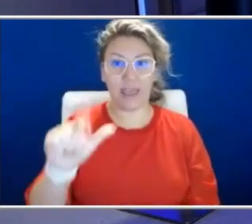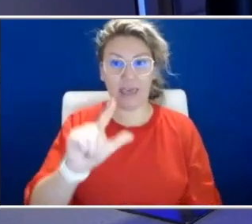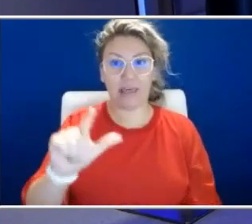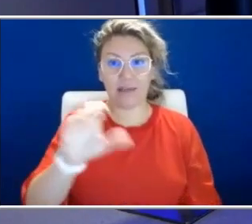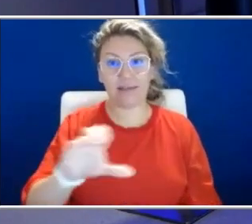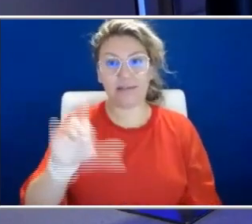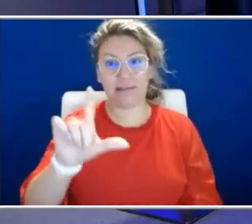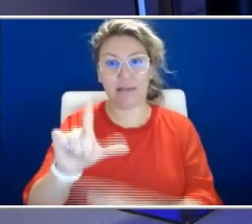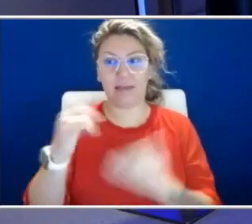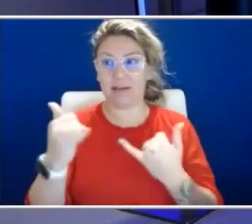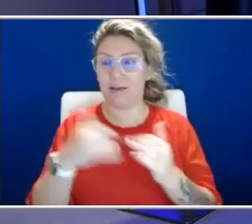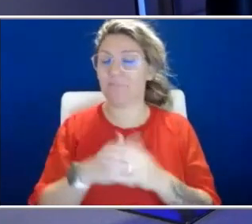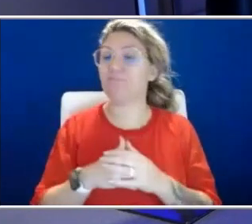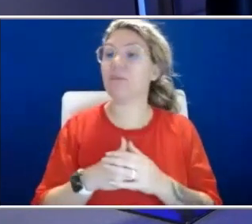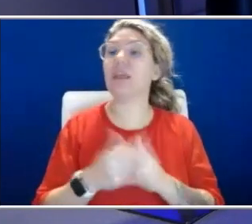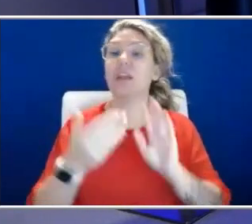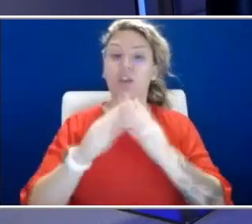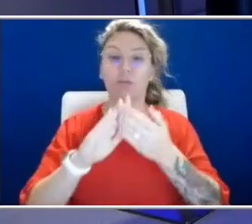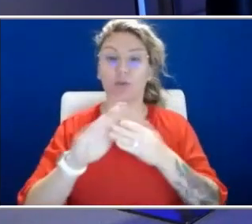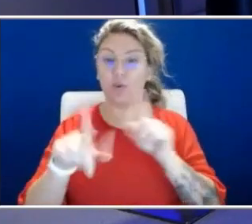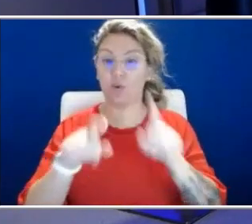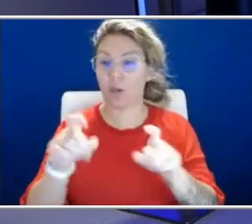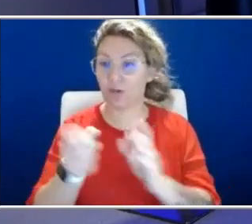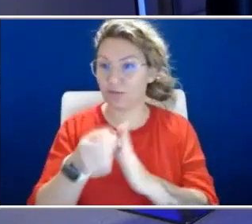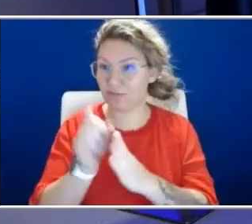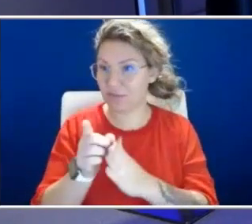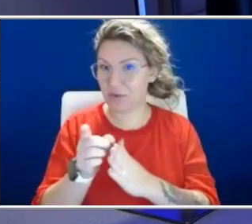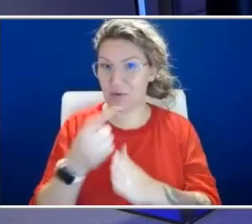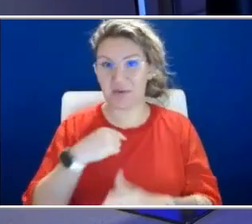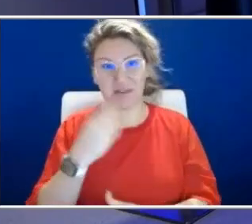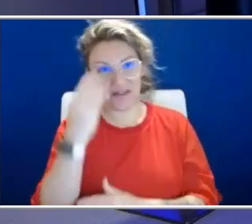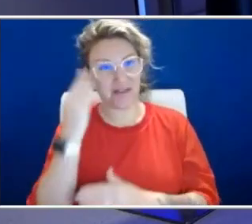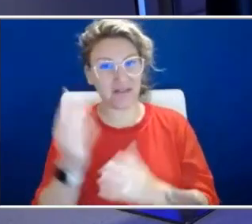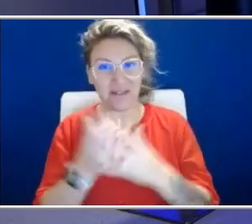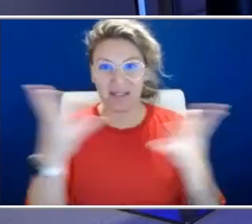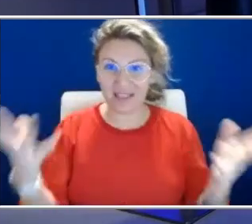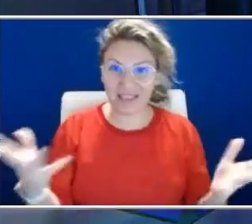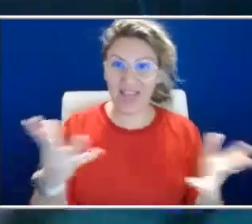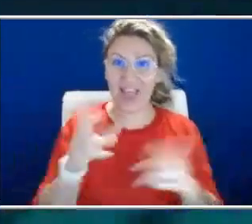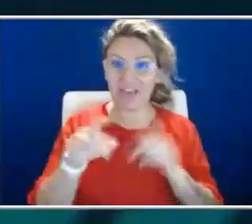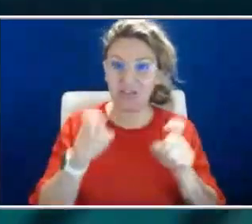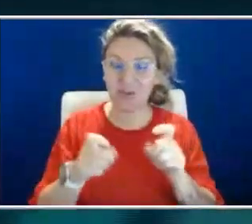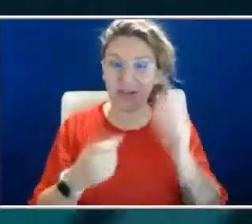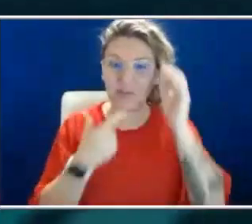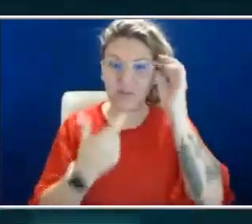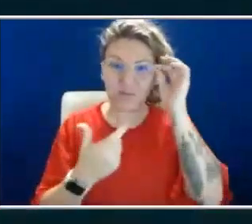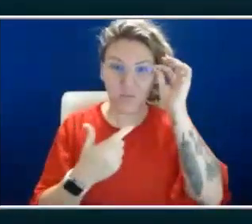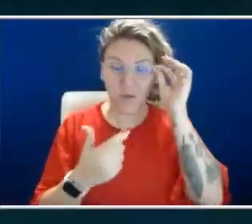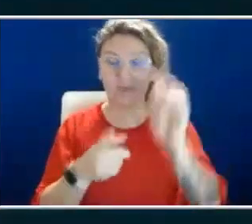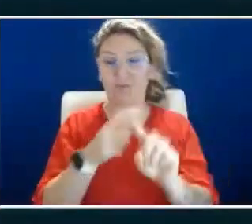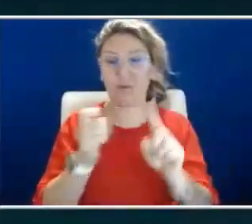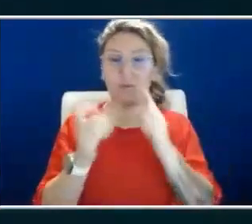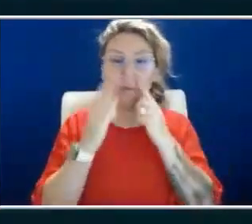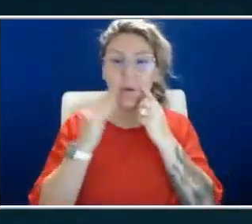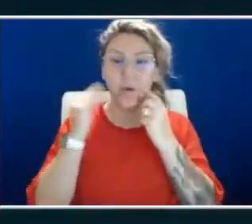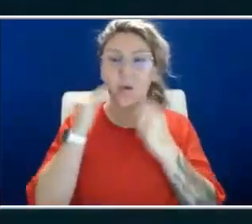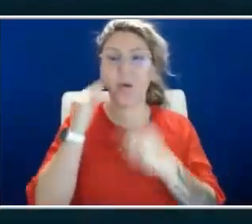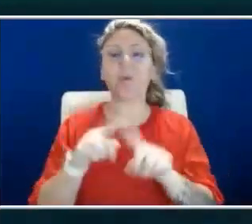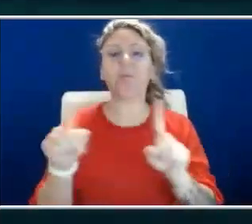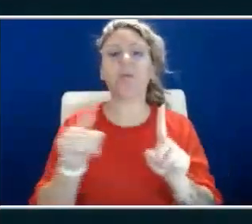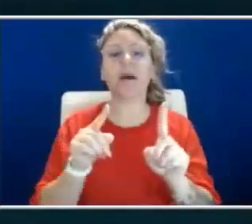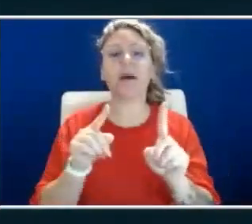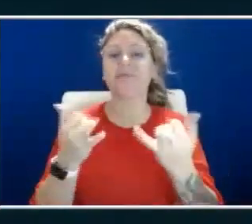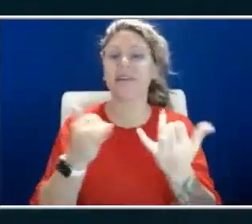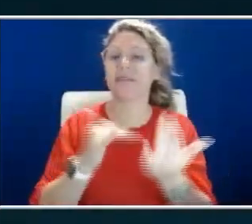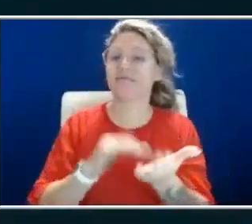going to get to community questions in a moment because we know you have a lot of questions if you're watching from home. But first, we want to check in with Dr. Dana Hawkinson, who's the